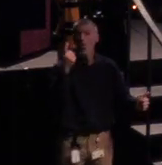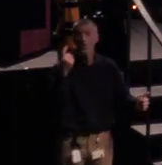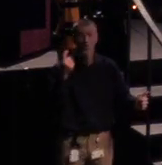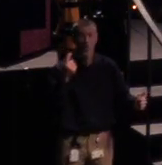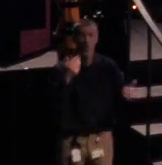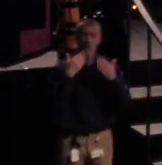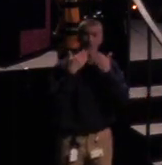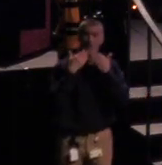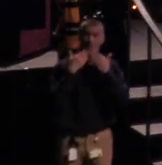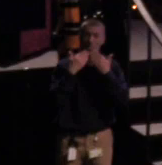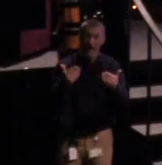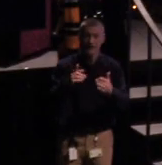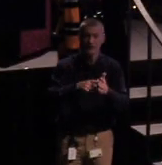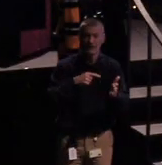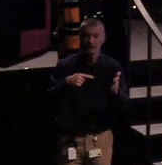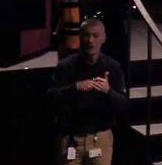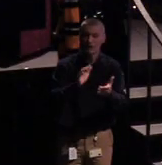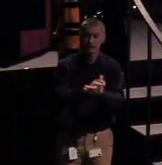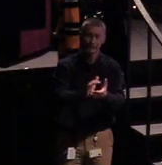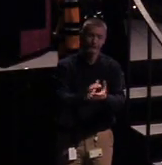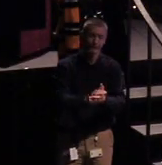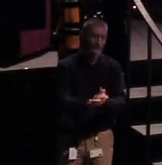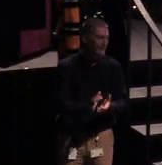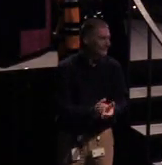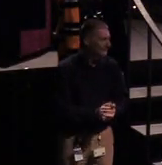to show appreciation for Jess Tom